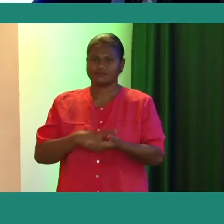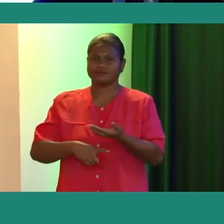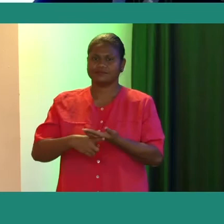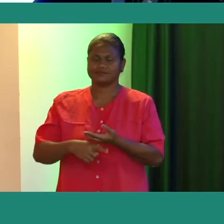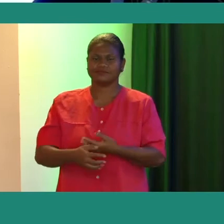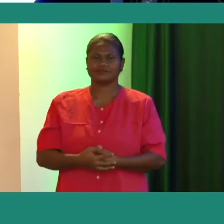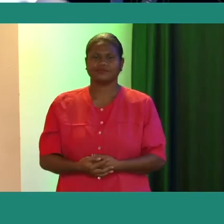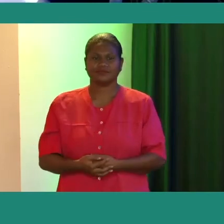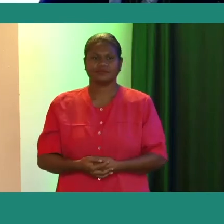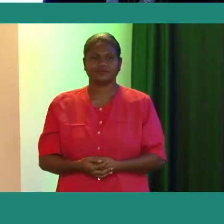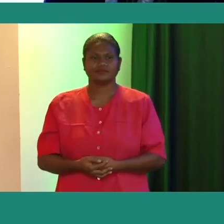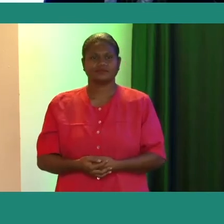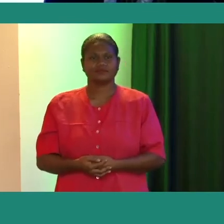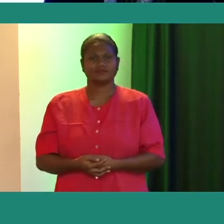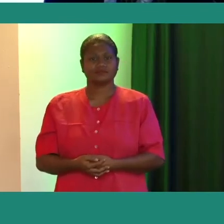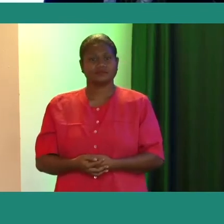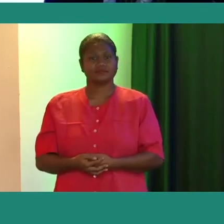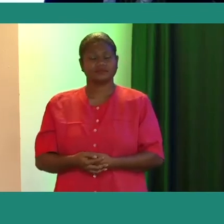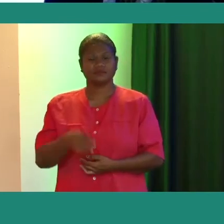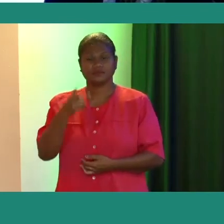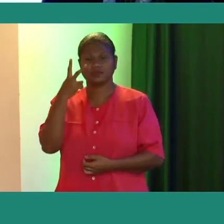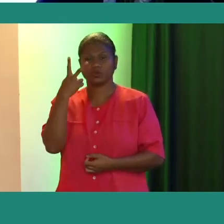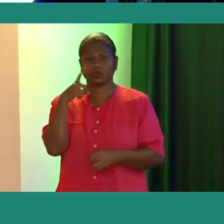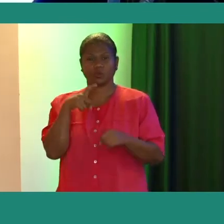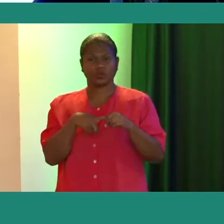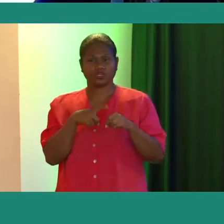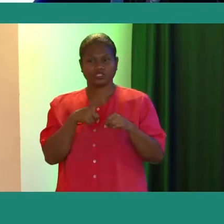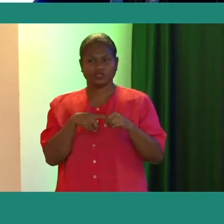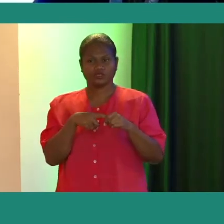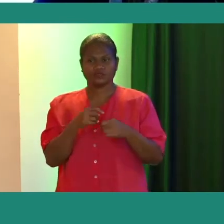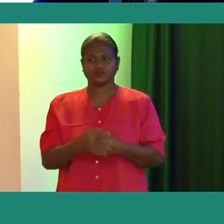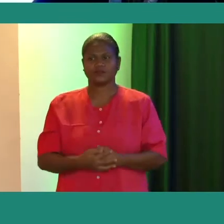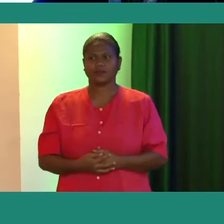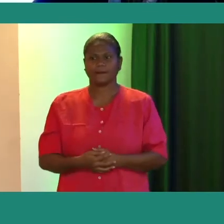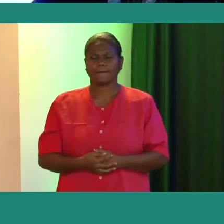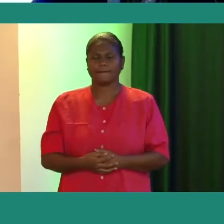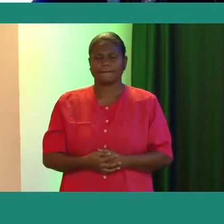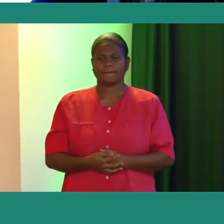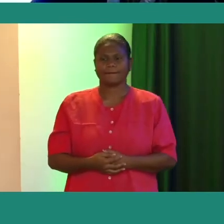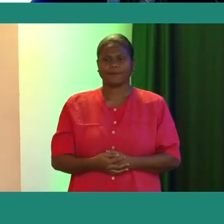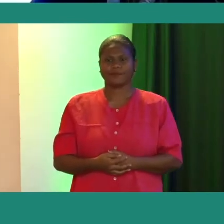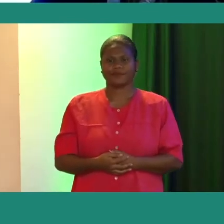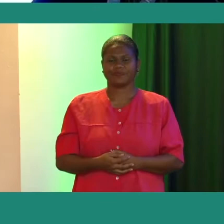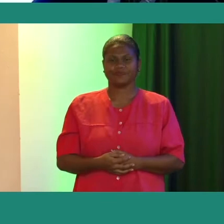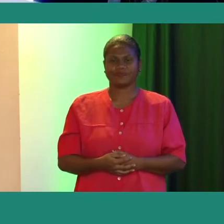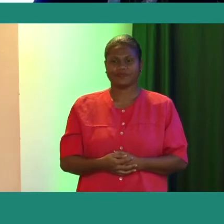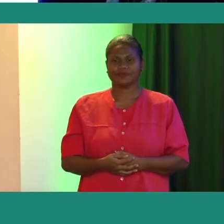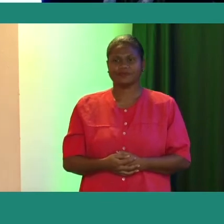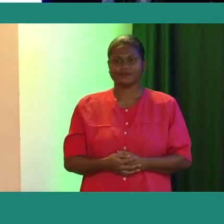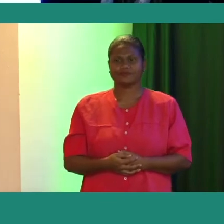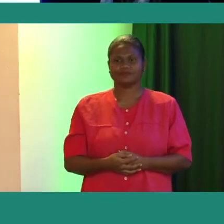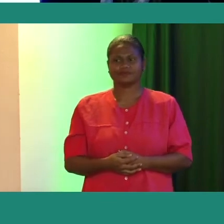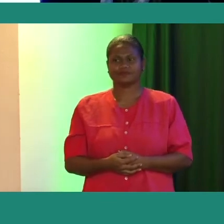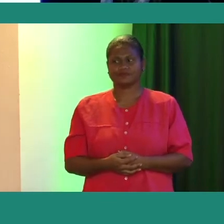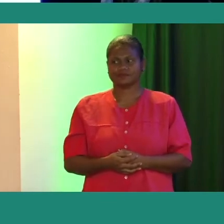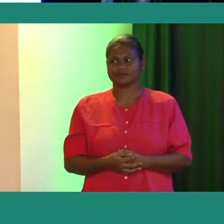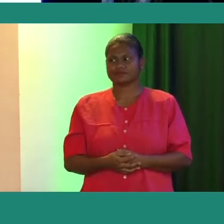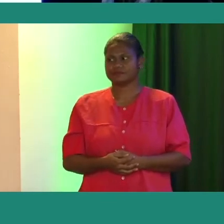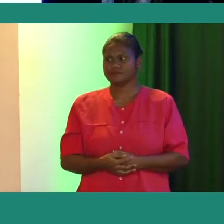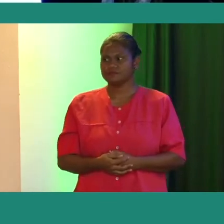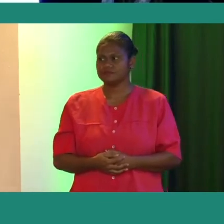going to entertain maybe 2 questions, and we will end off here.